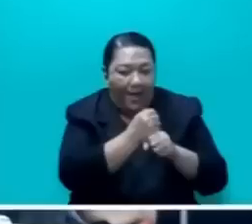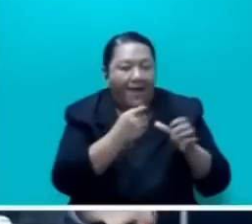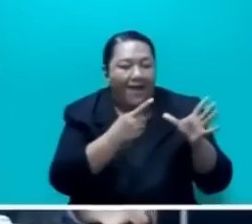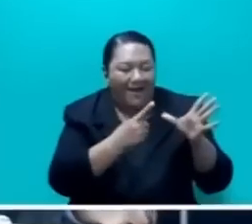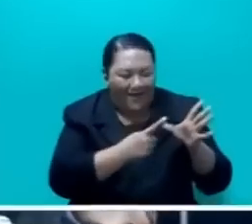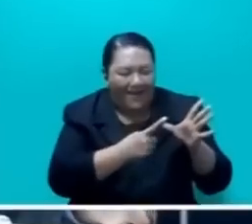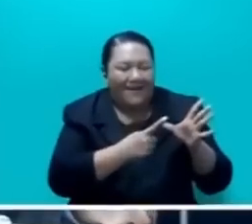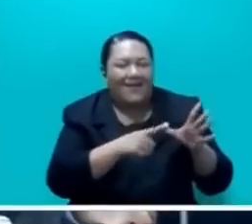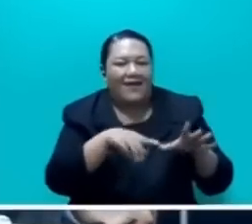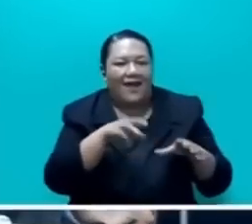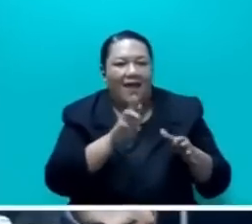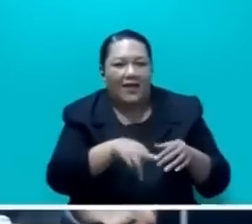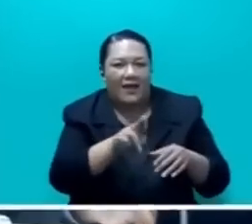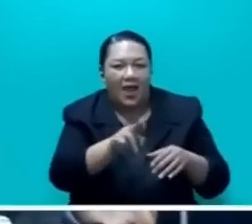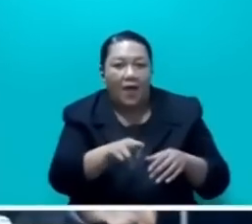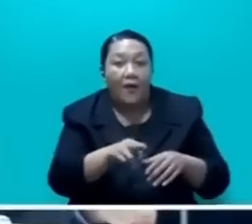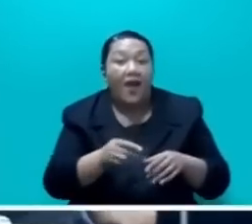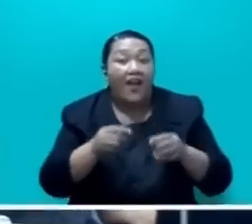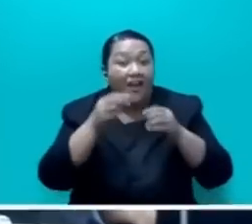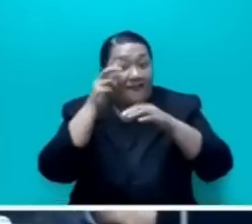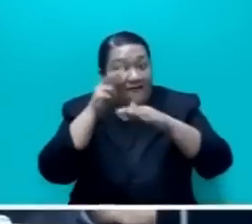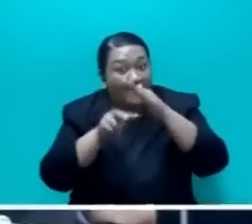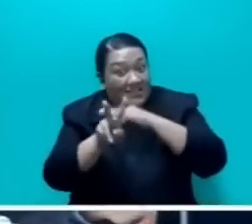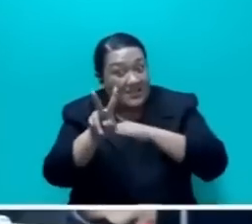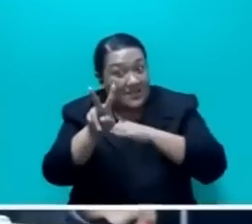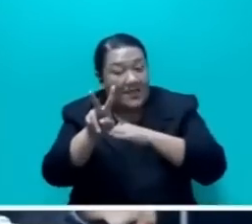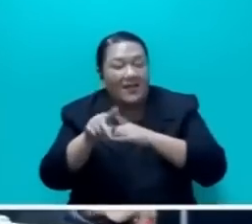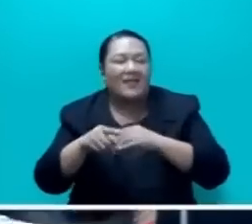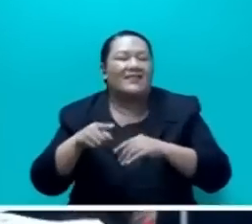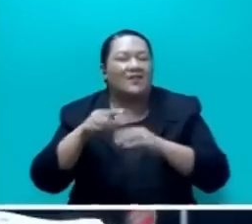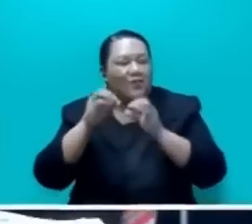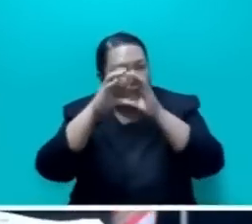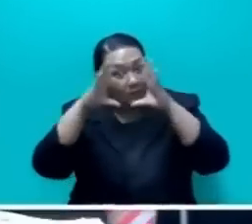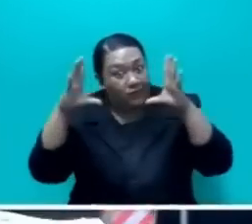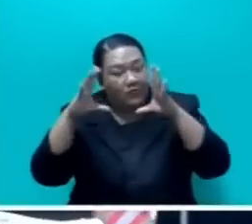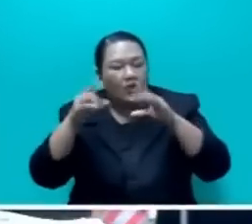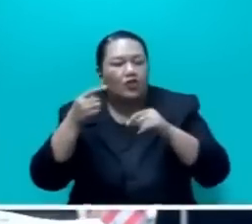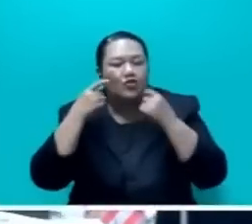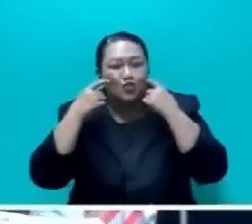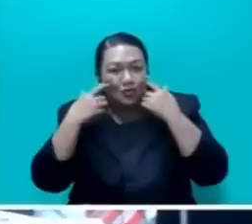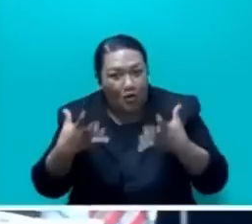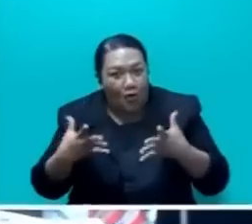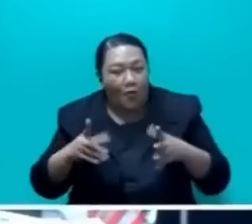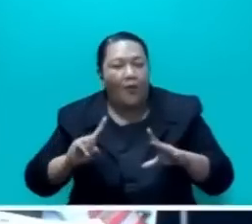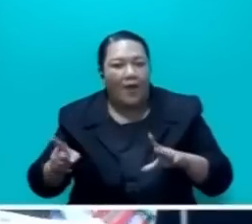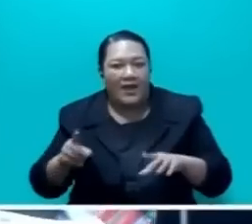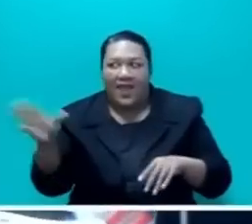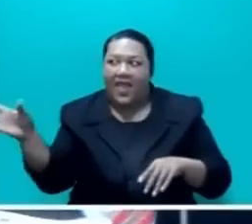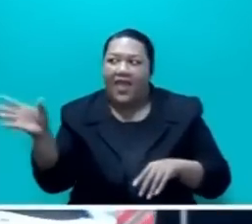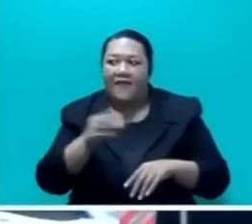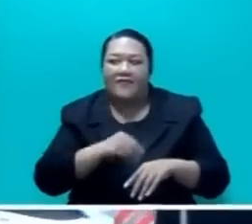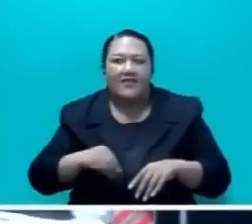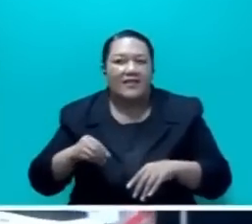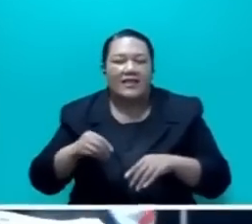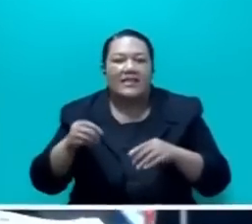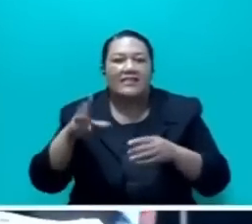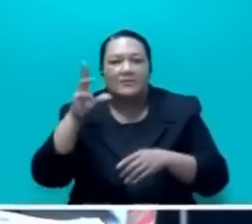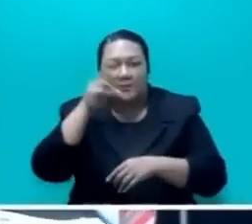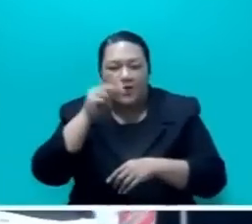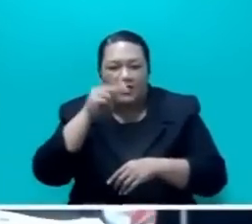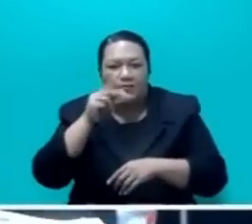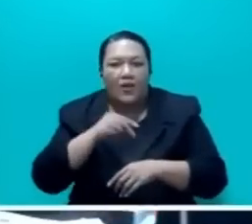Then labor conquers everything, to bring into focus that everything is possible through perseverance,